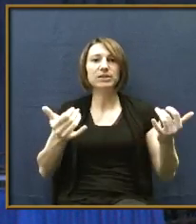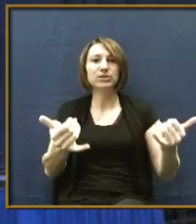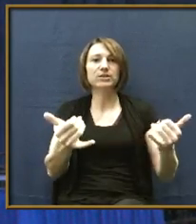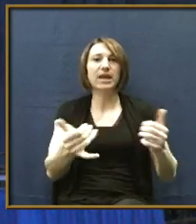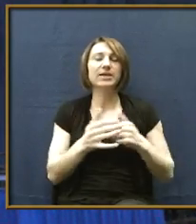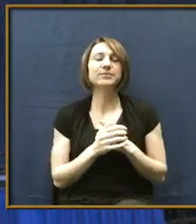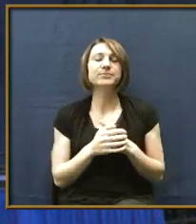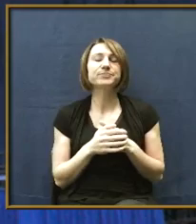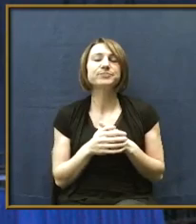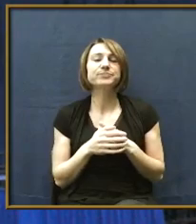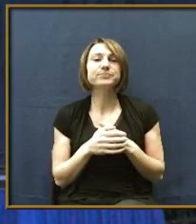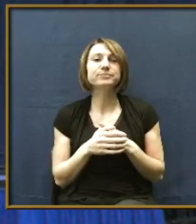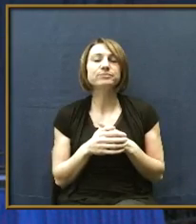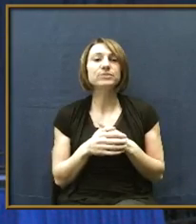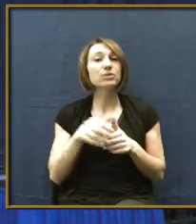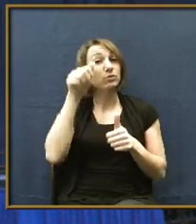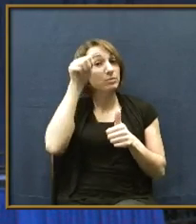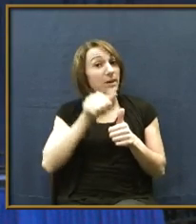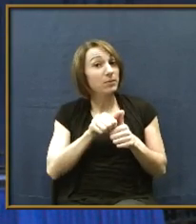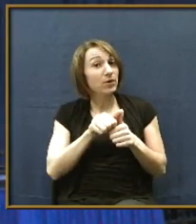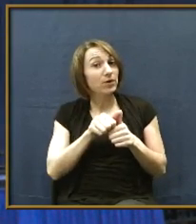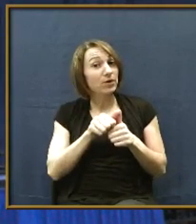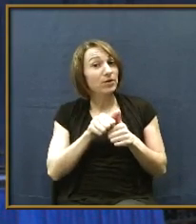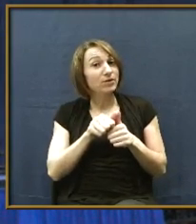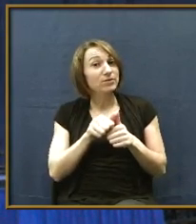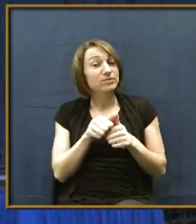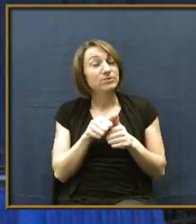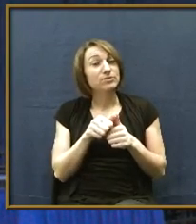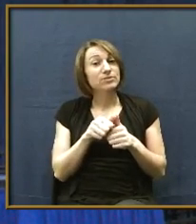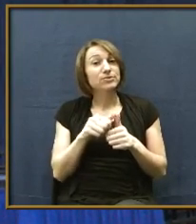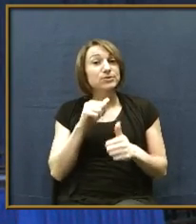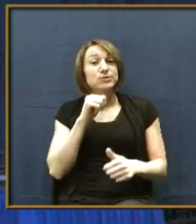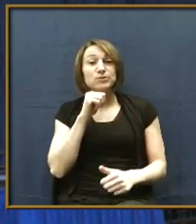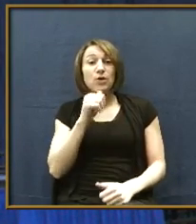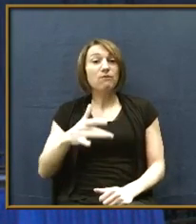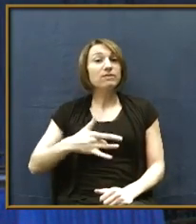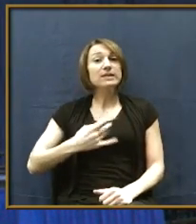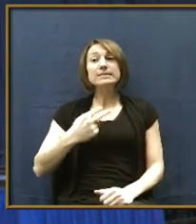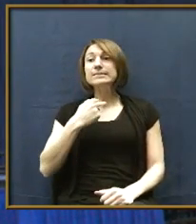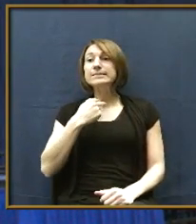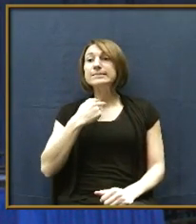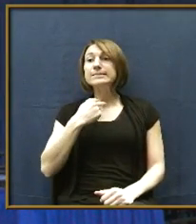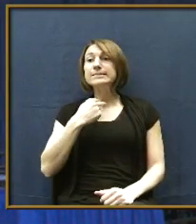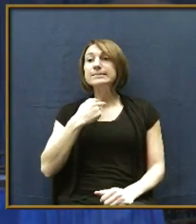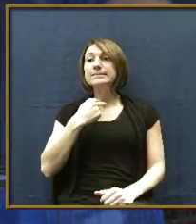today. Remember, don't get hung up on looking for that perfect job.